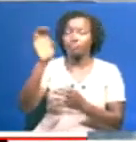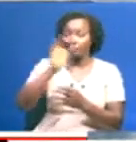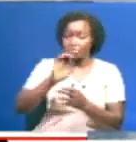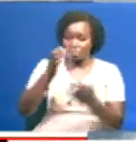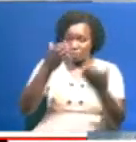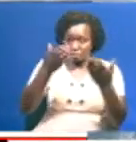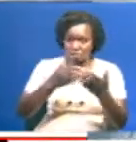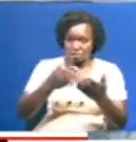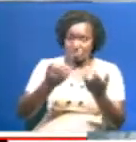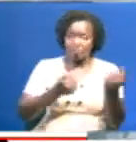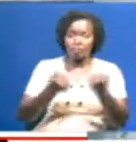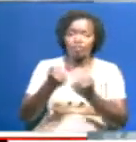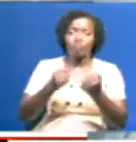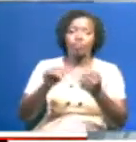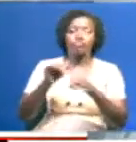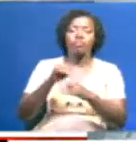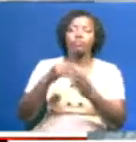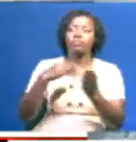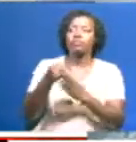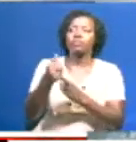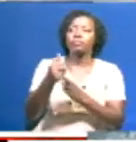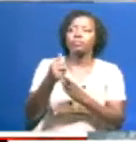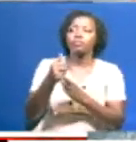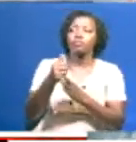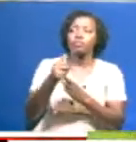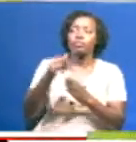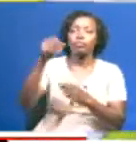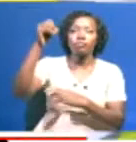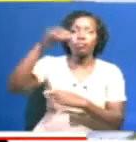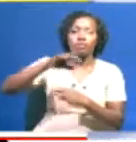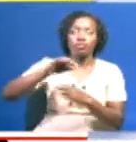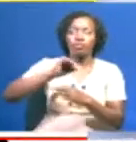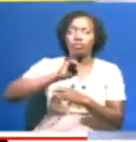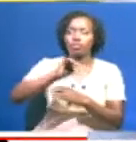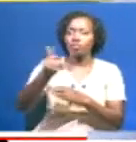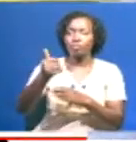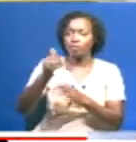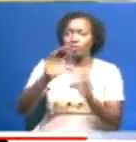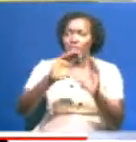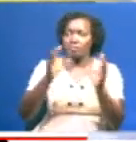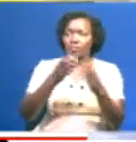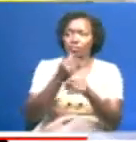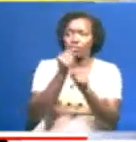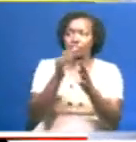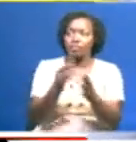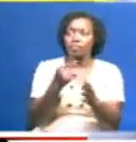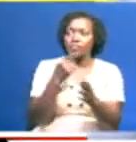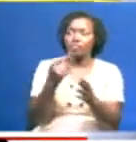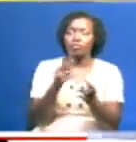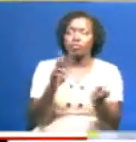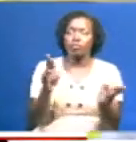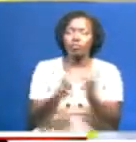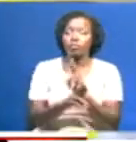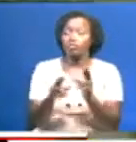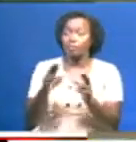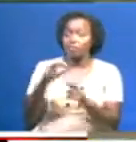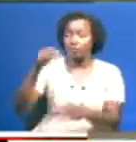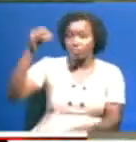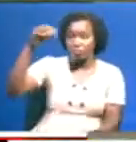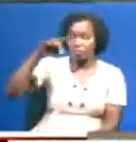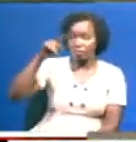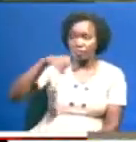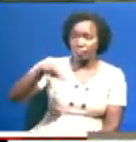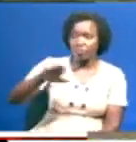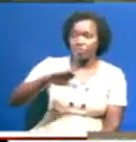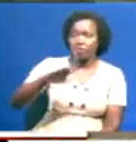power and will become a rich country as we export power to the rest of the world. Stakeholders say the rehabilitation of the power plants will allow